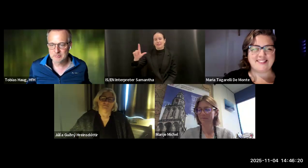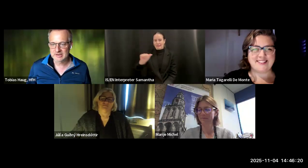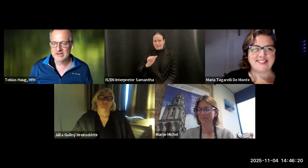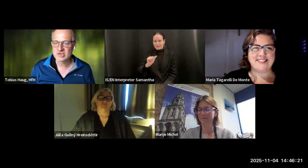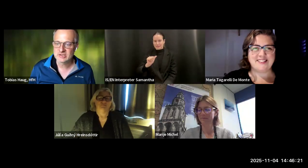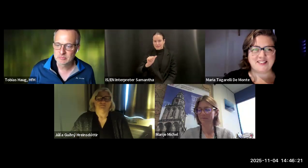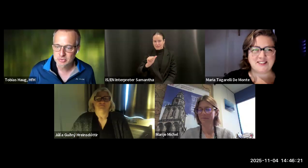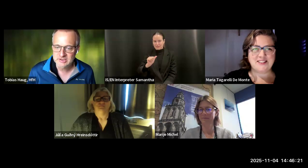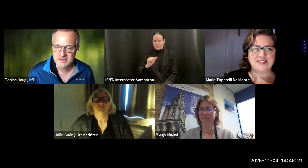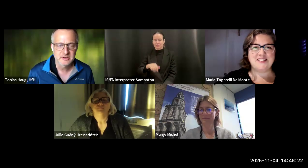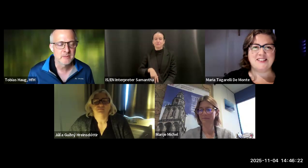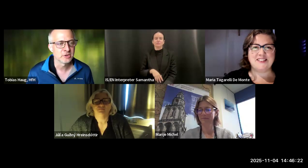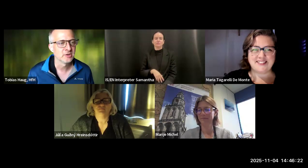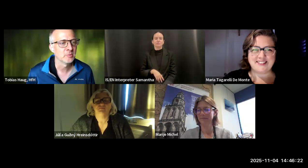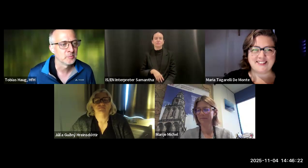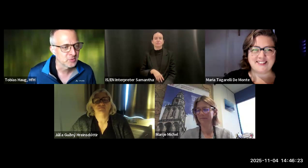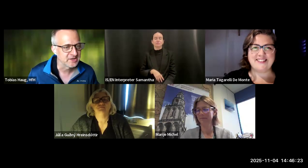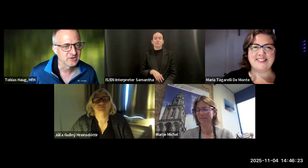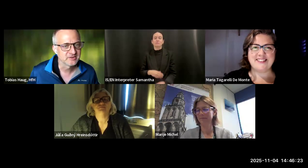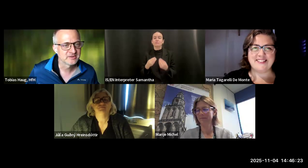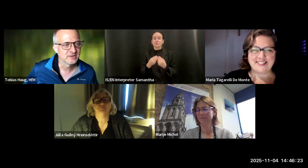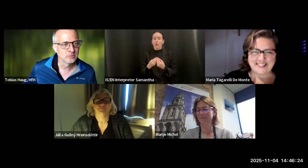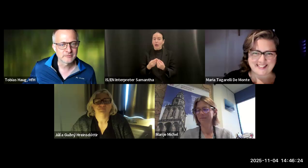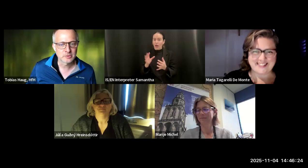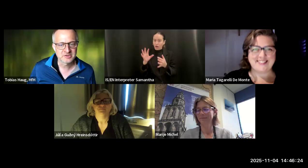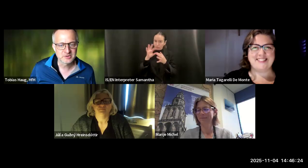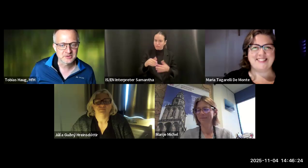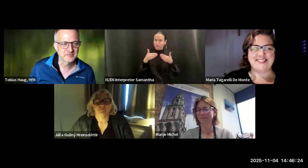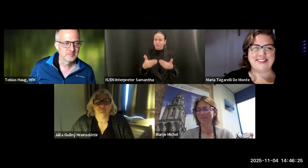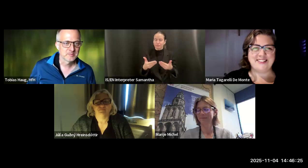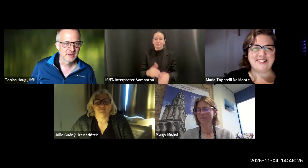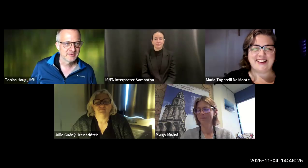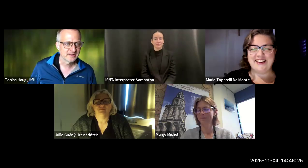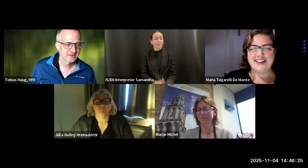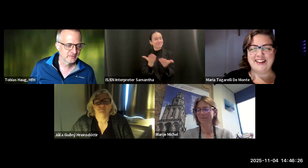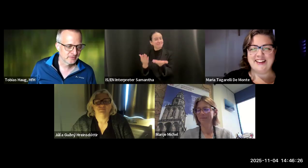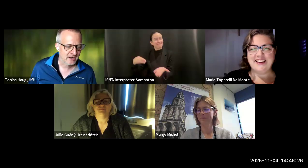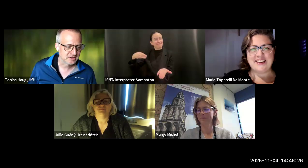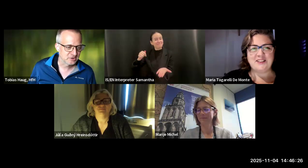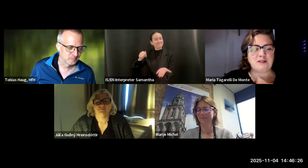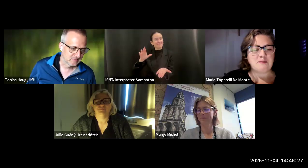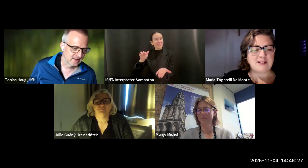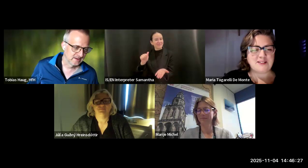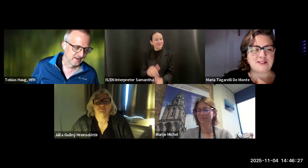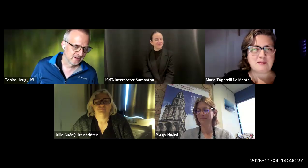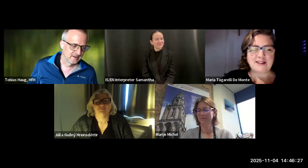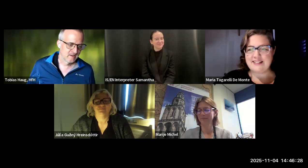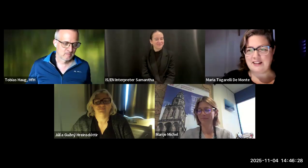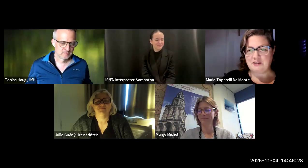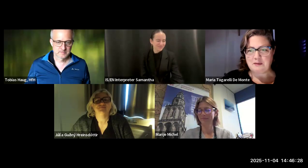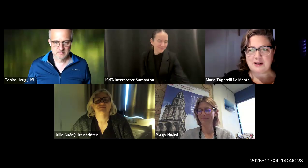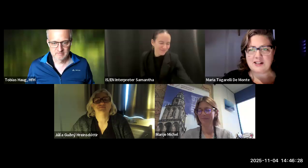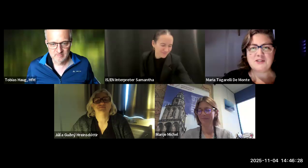Language classes, application, and preliminary observations. So the floor is yours. Thanks for having me. Thank you very